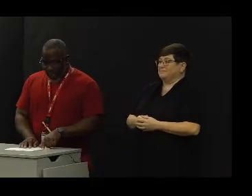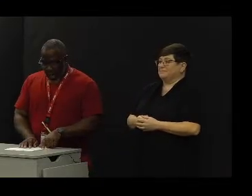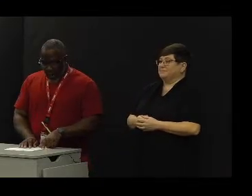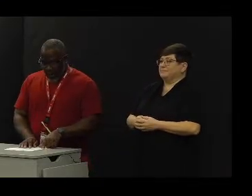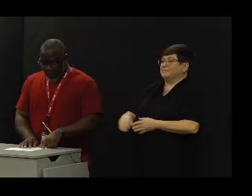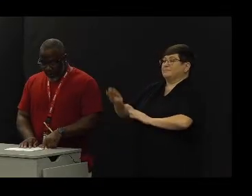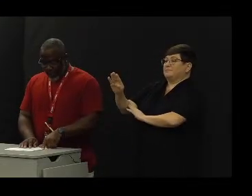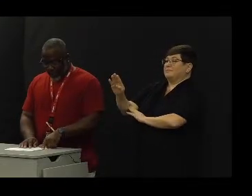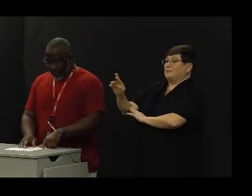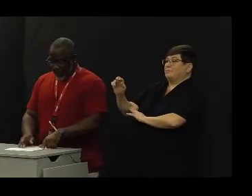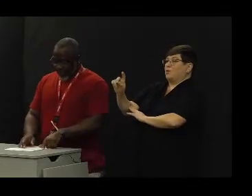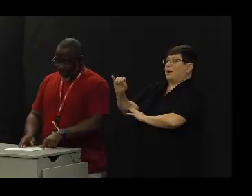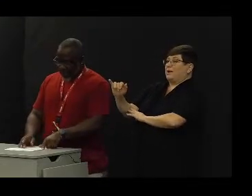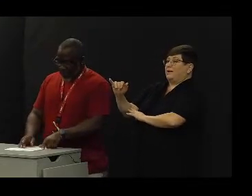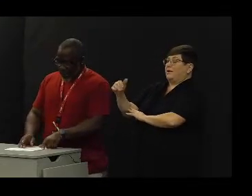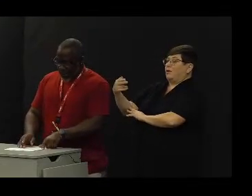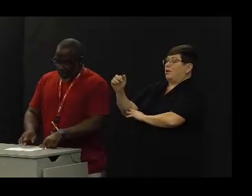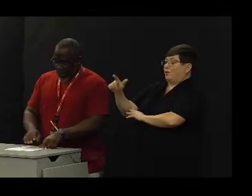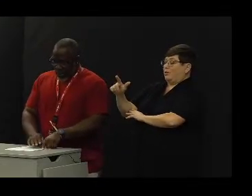Brady Hall.